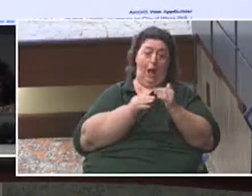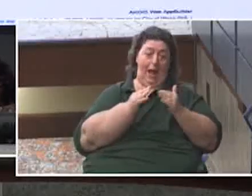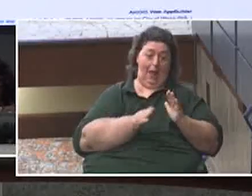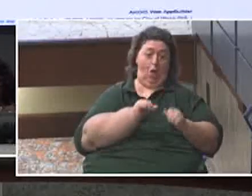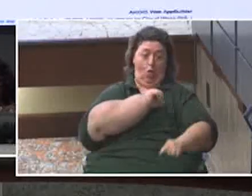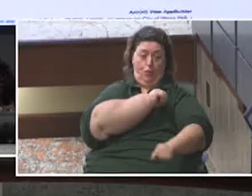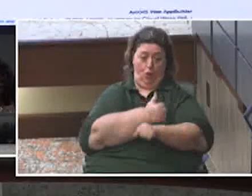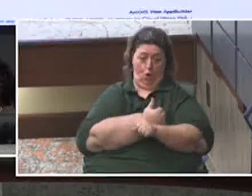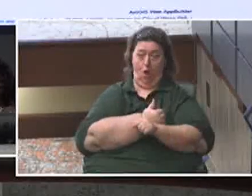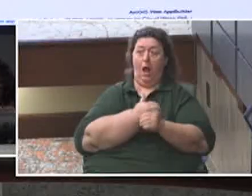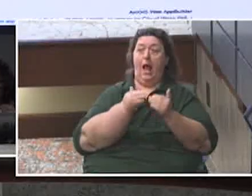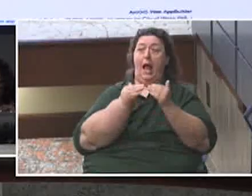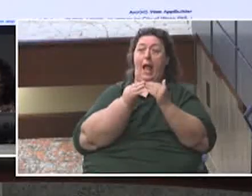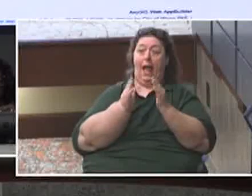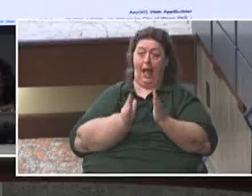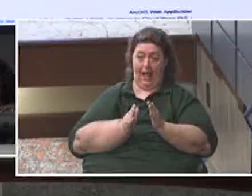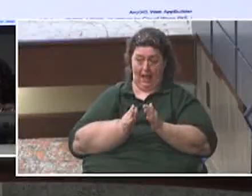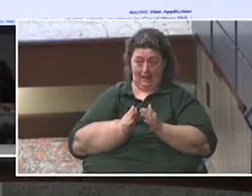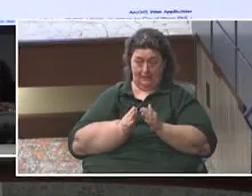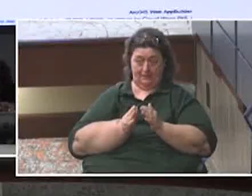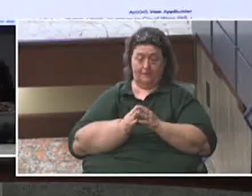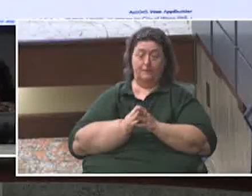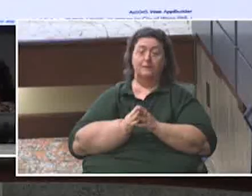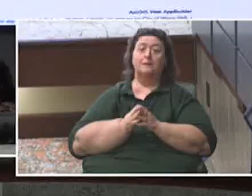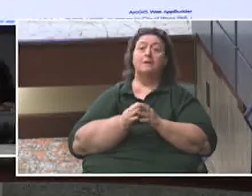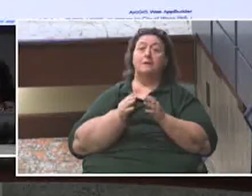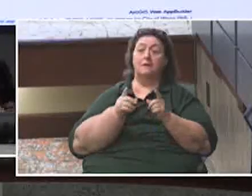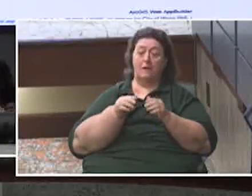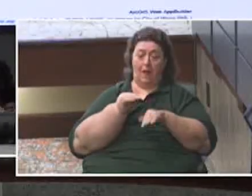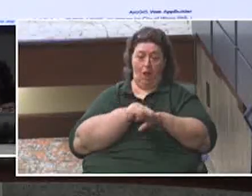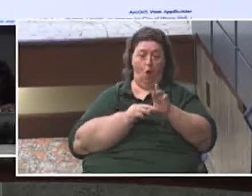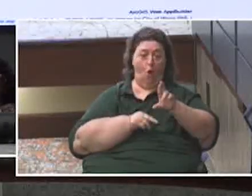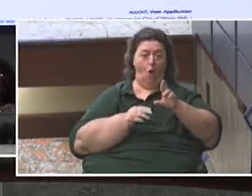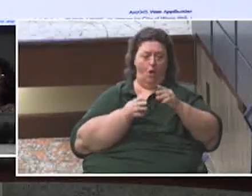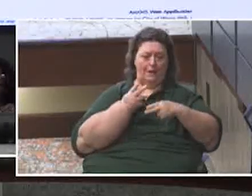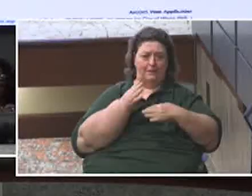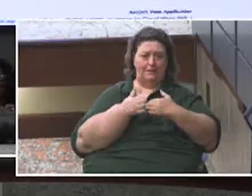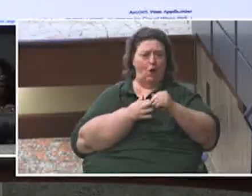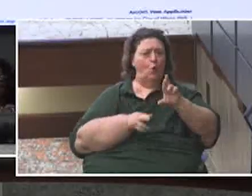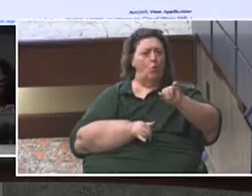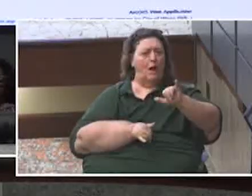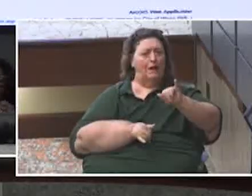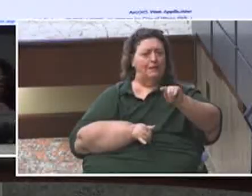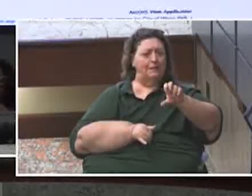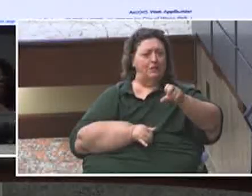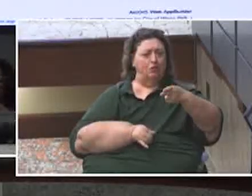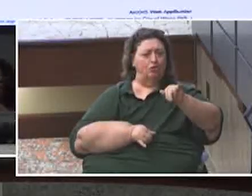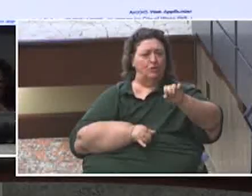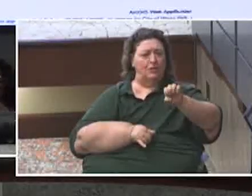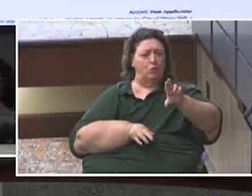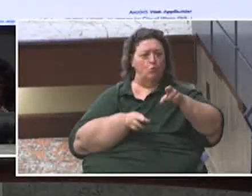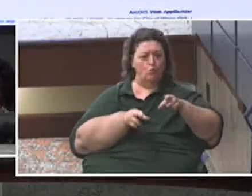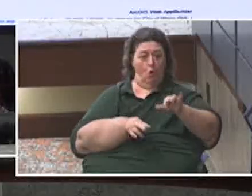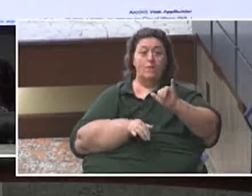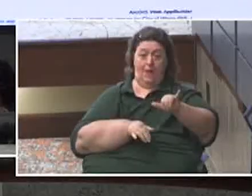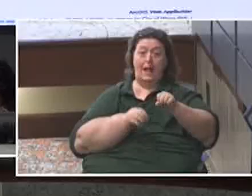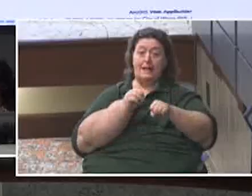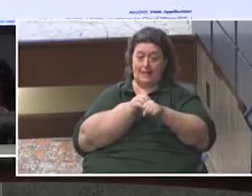and Housing Solutions Alliance, located out off of Ritchie Road. Now, this project is located in the